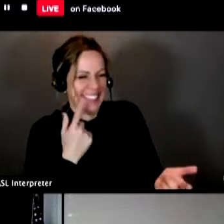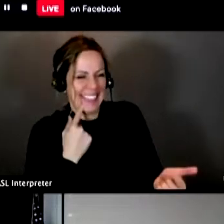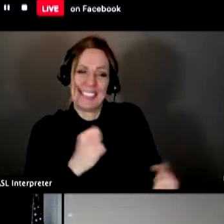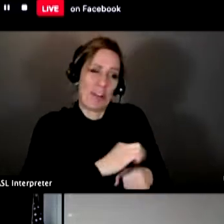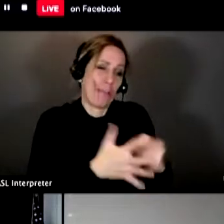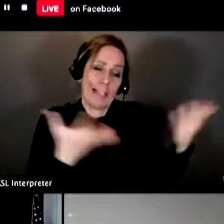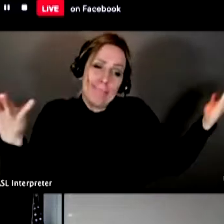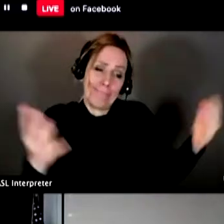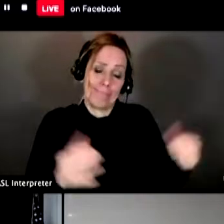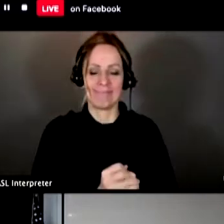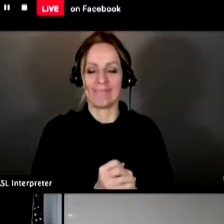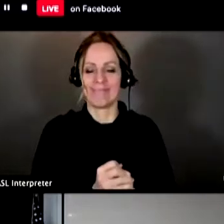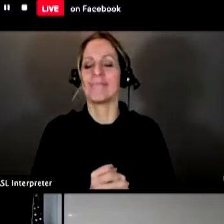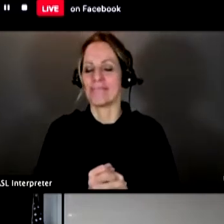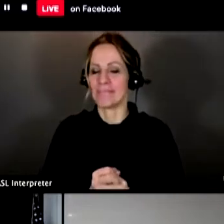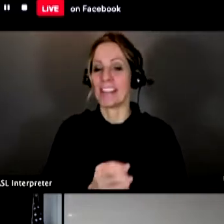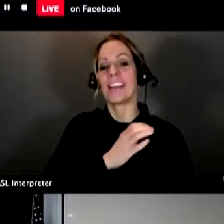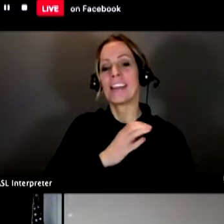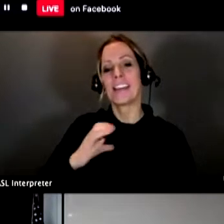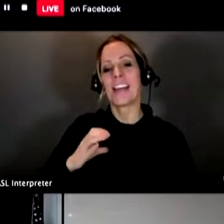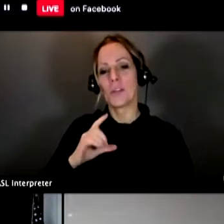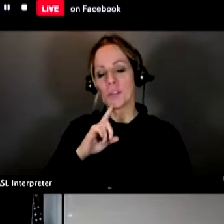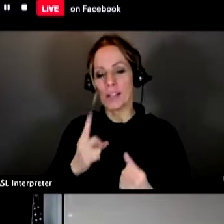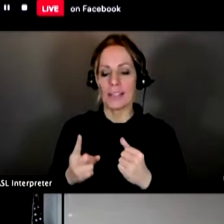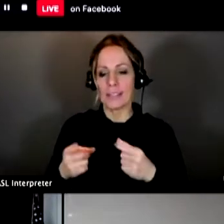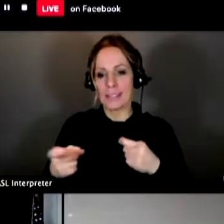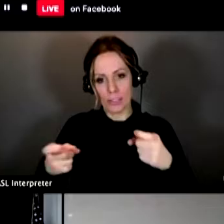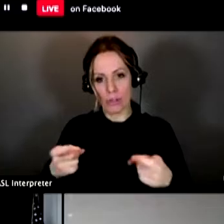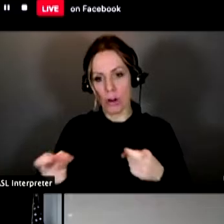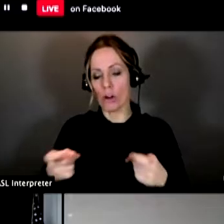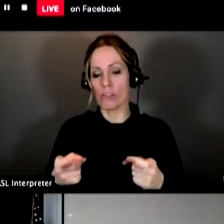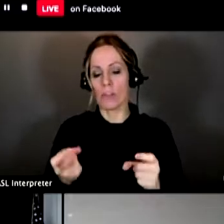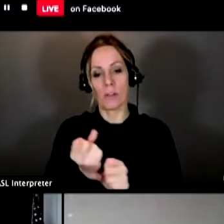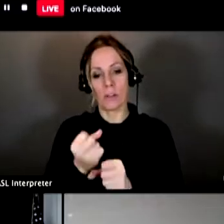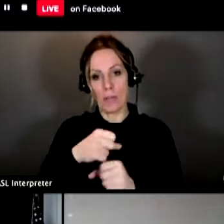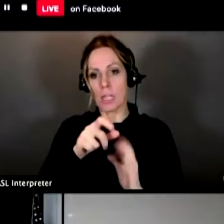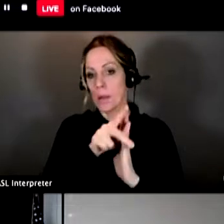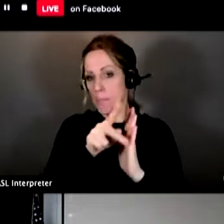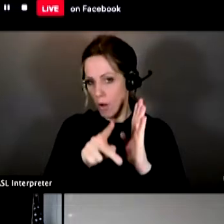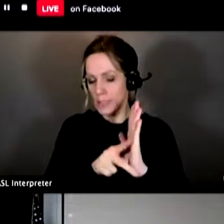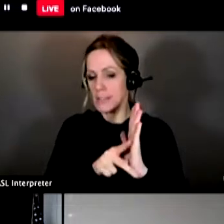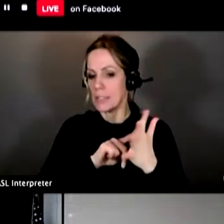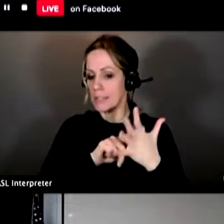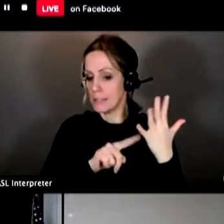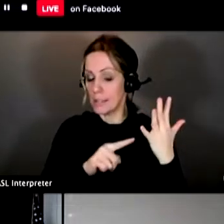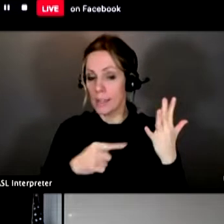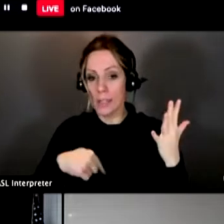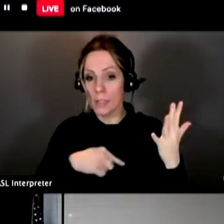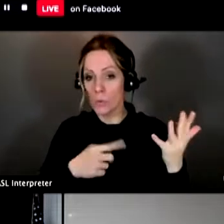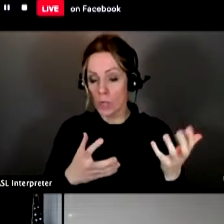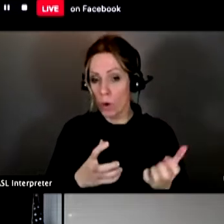charge of making policies, and we want to be sure that we're listening to the policies,